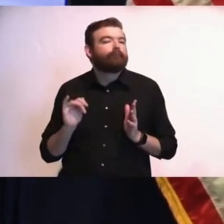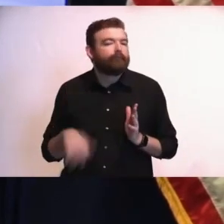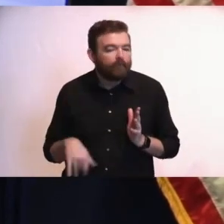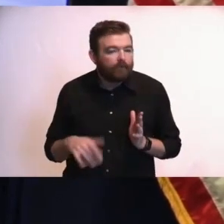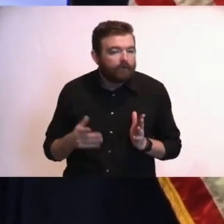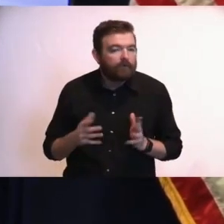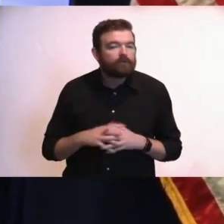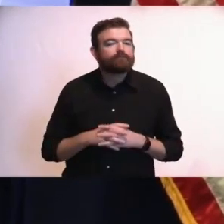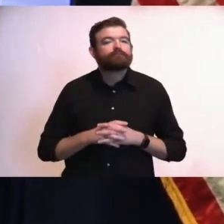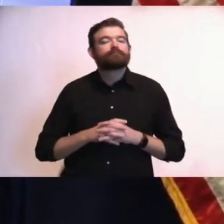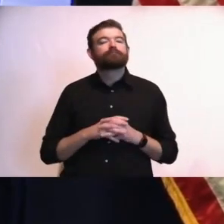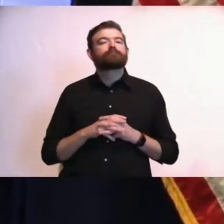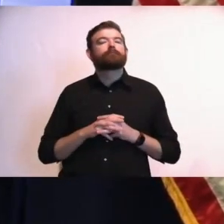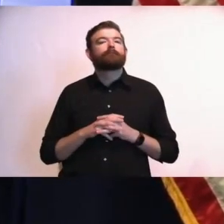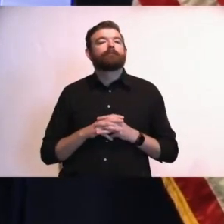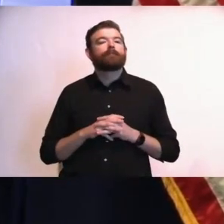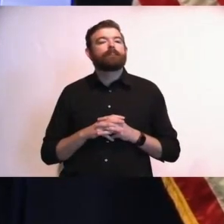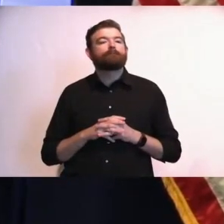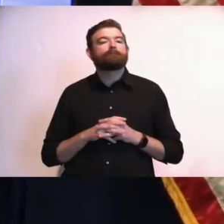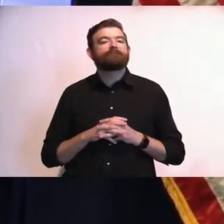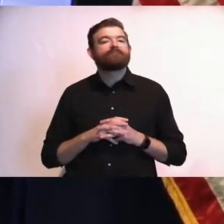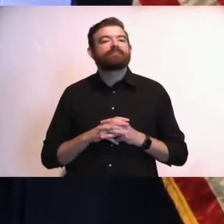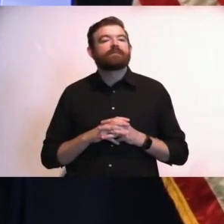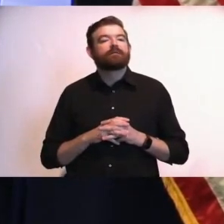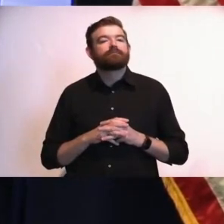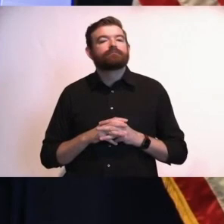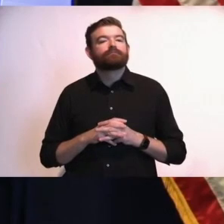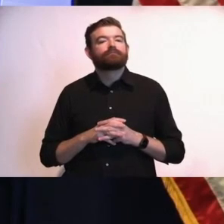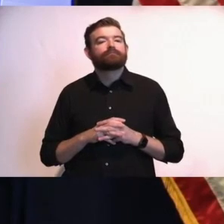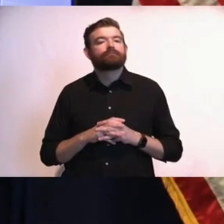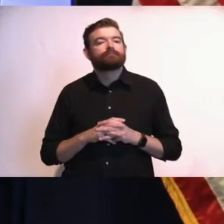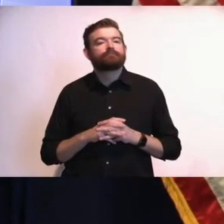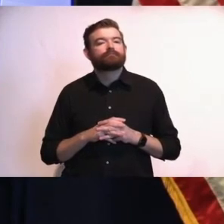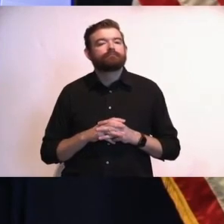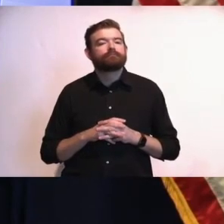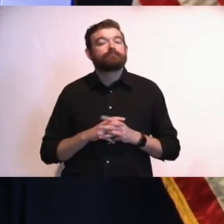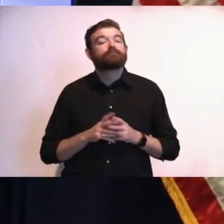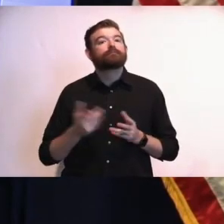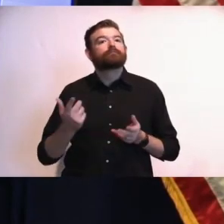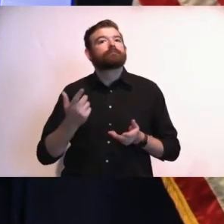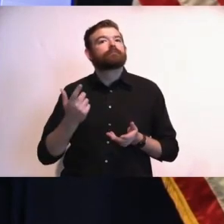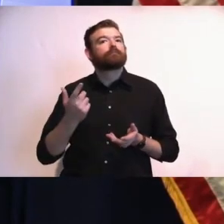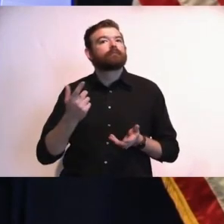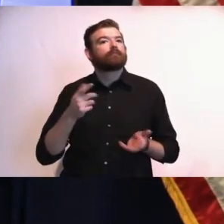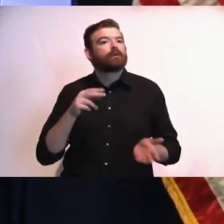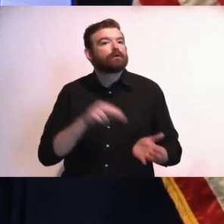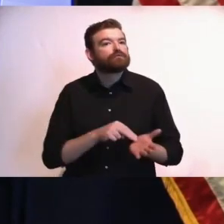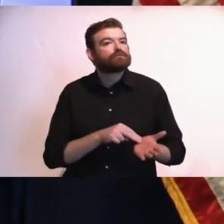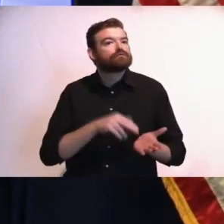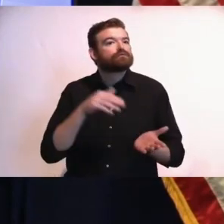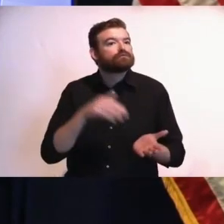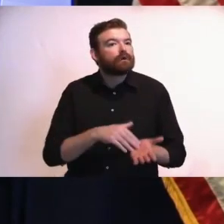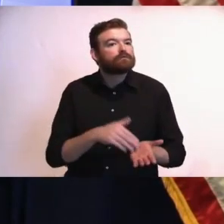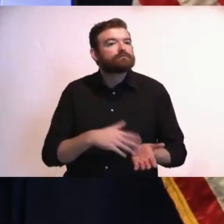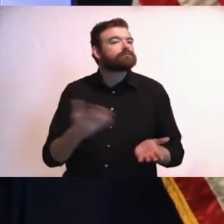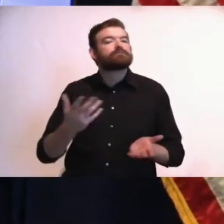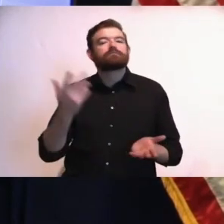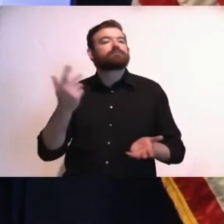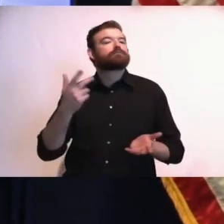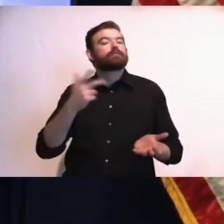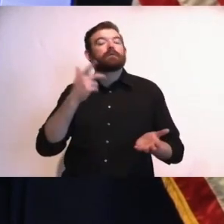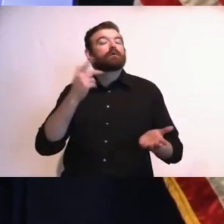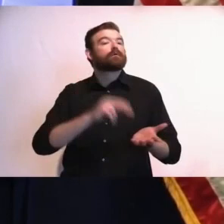And anything to add on when healthcare workers can come back? We're just going to follow We follow CDC on healthcare workers. Tina has